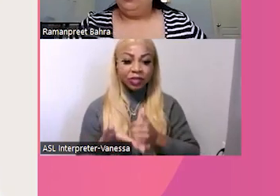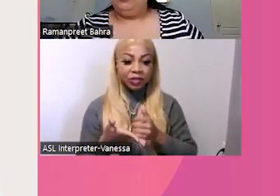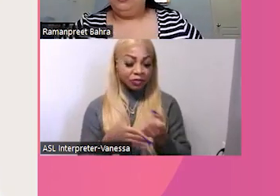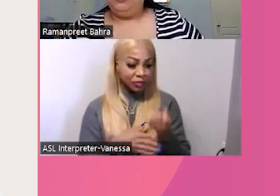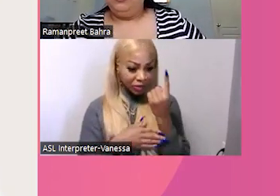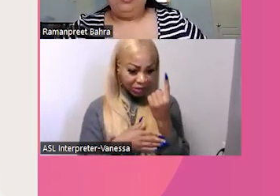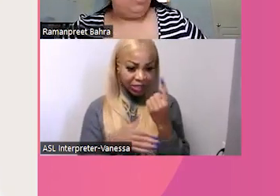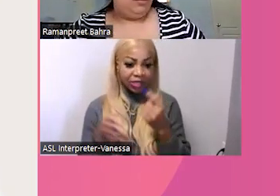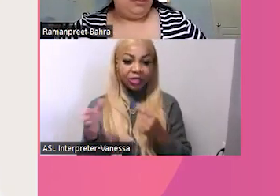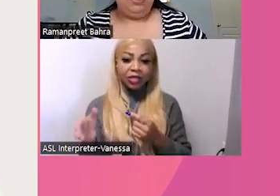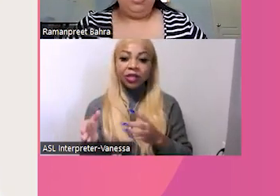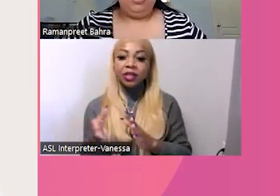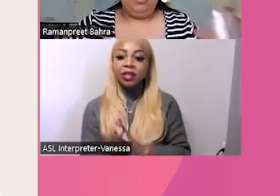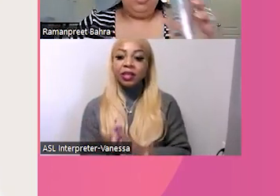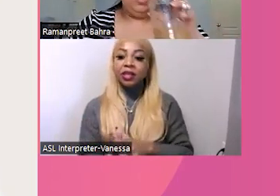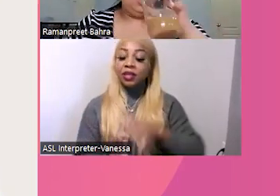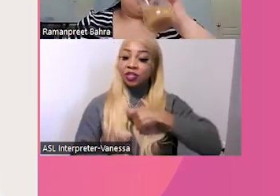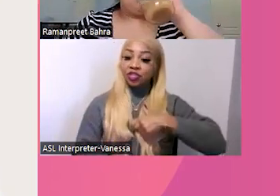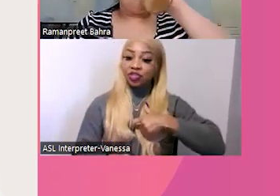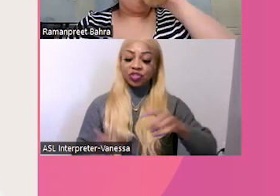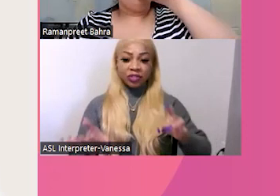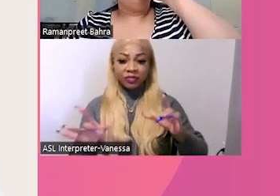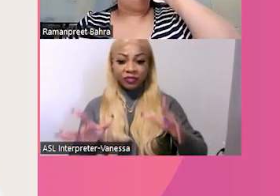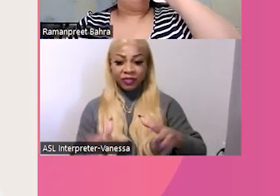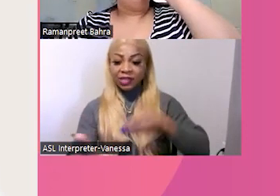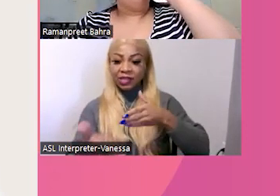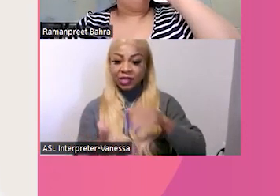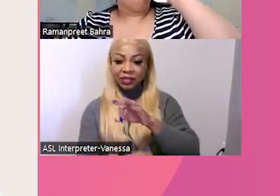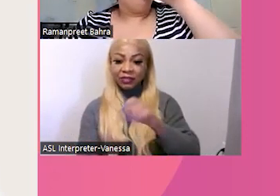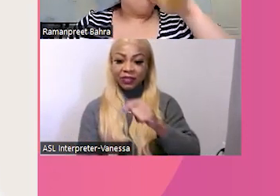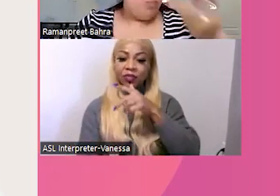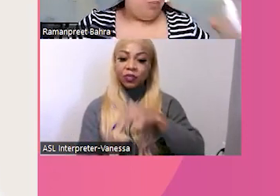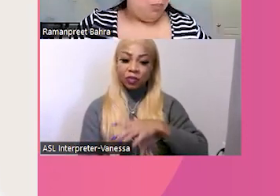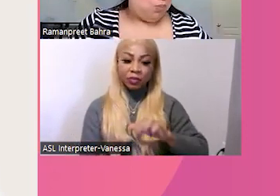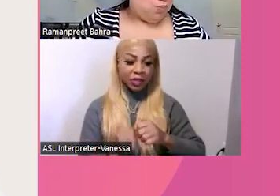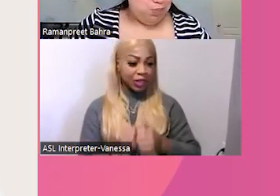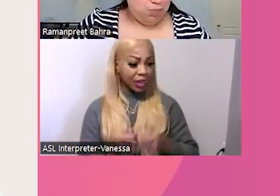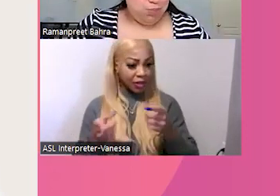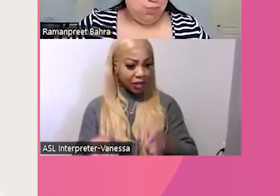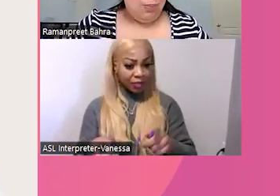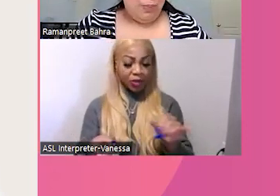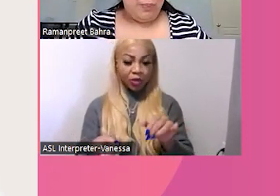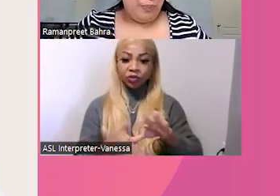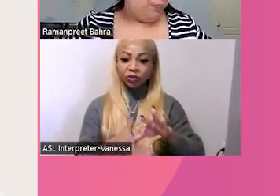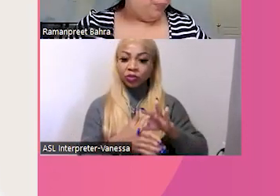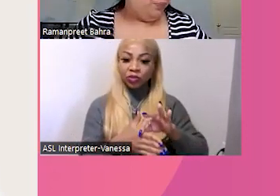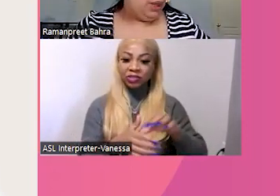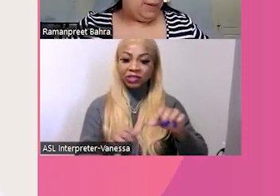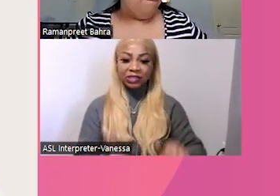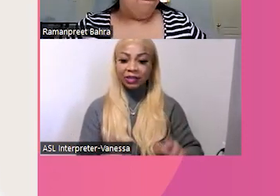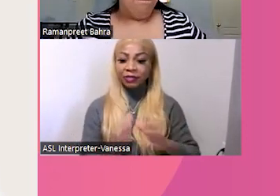which gender-based violence against fat women may take place, and the context in which it may be ignored or